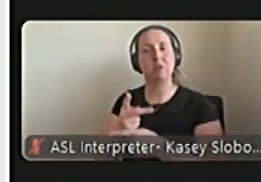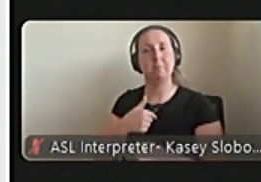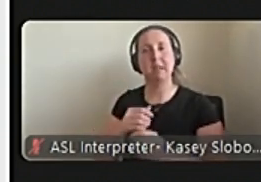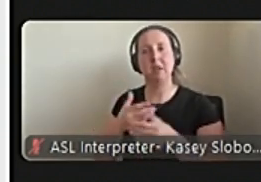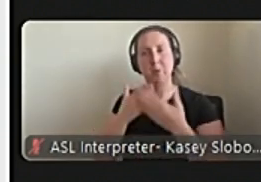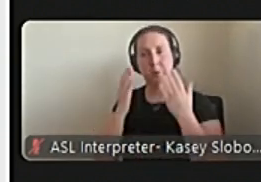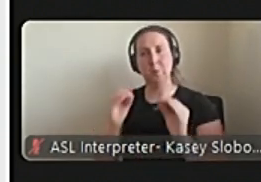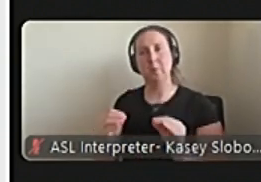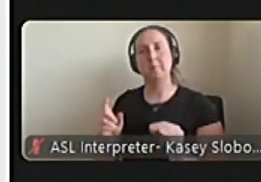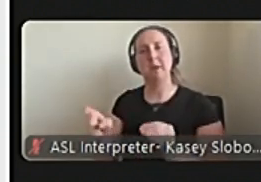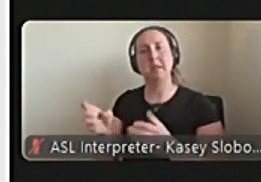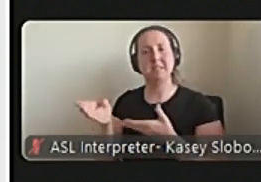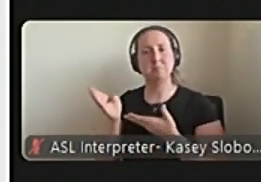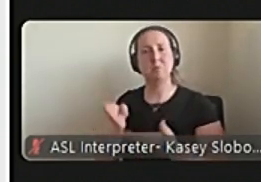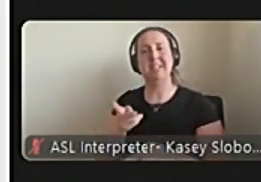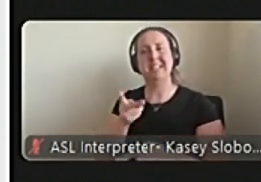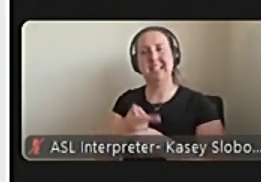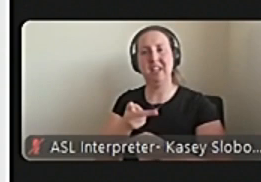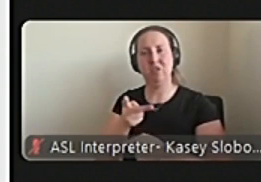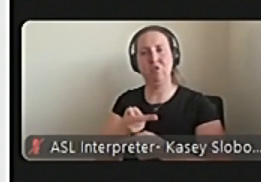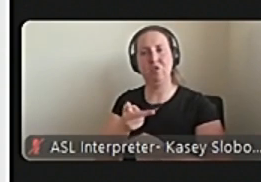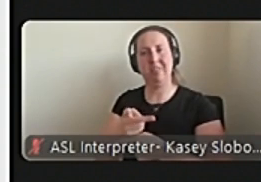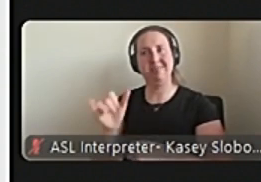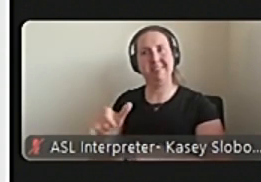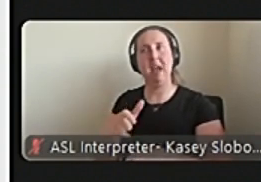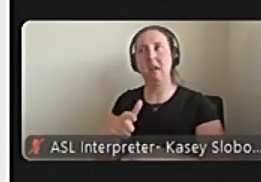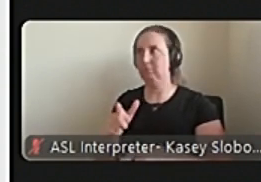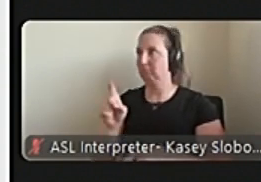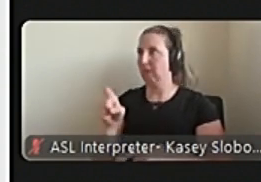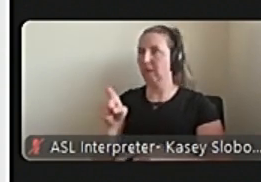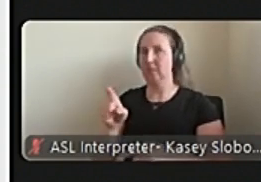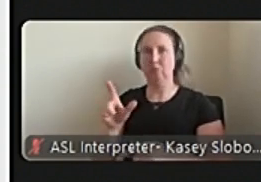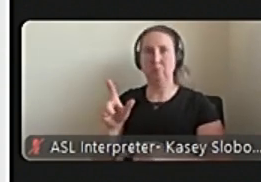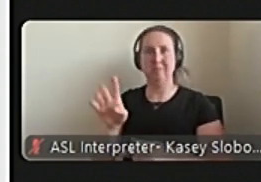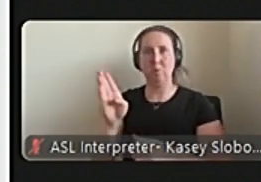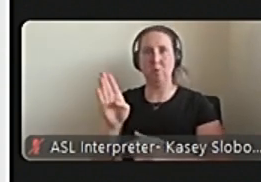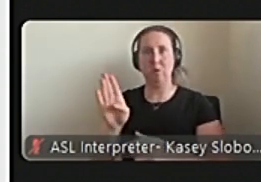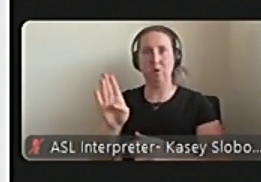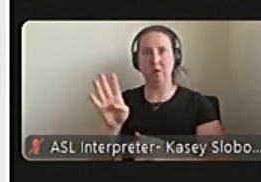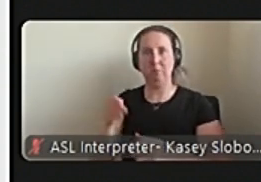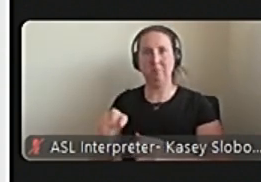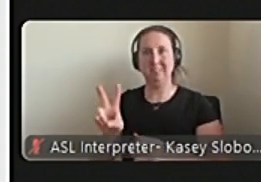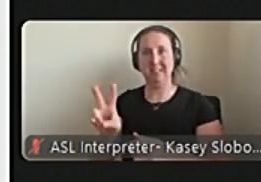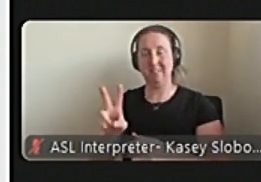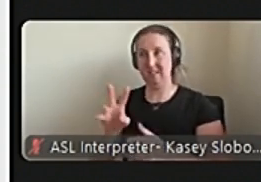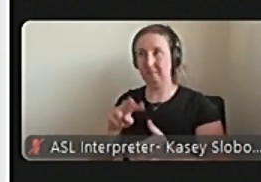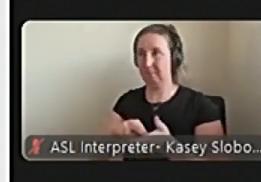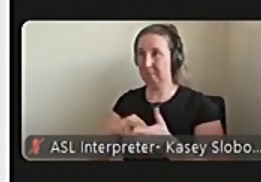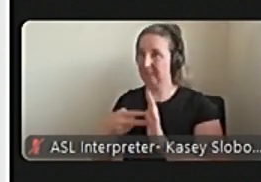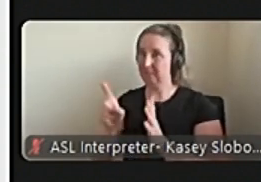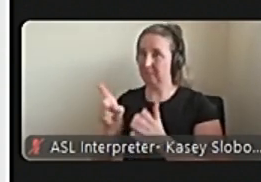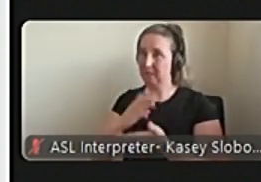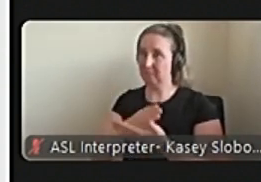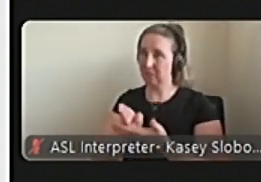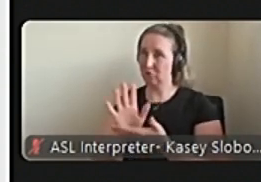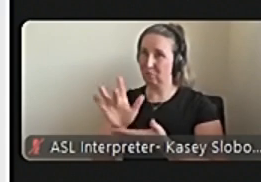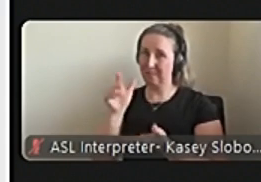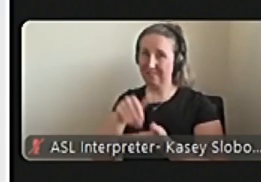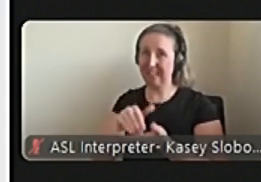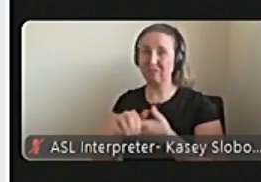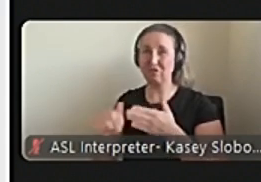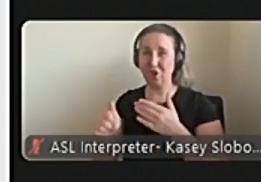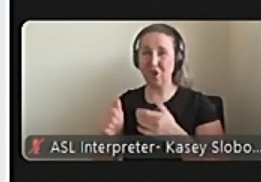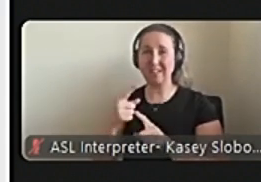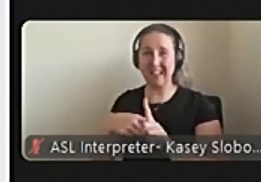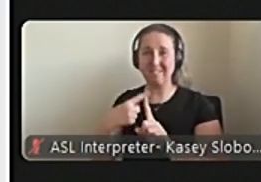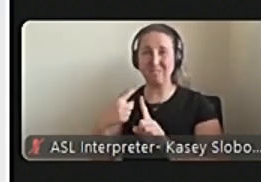in, and it's going to be around the clock, I have to budget 25 grand a month. I have to budget 25 grand